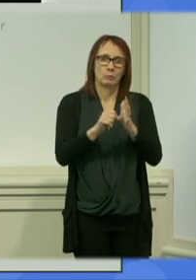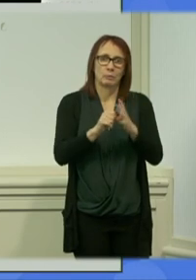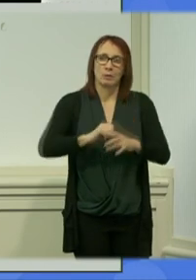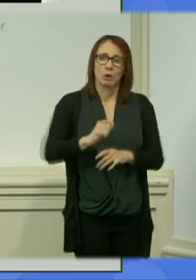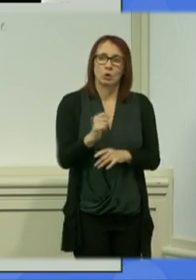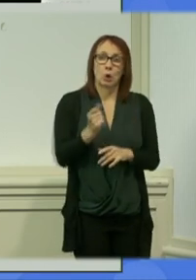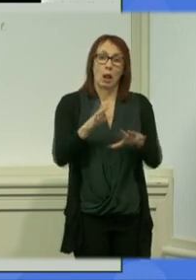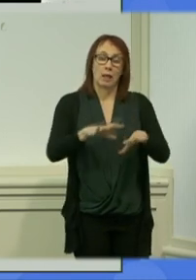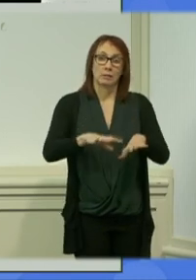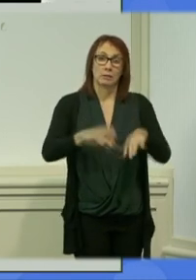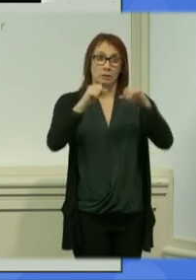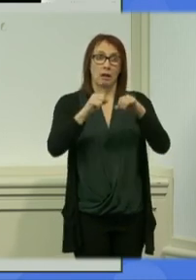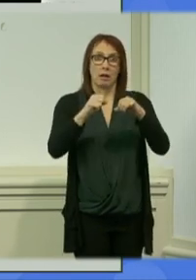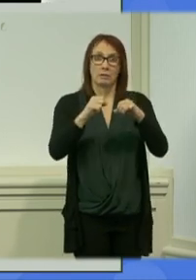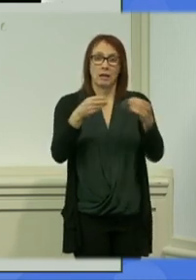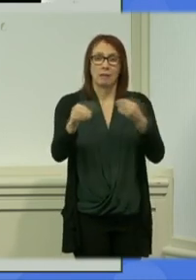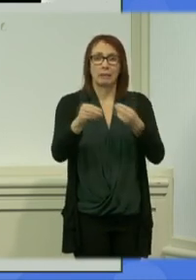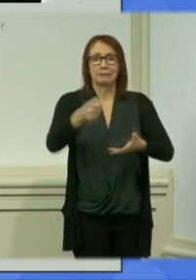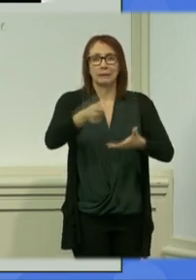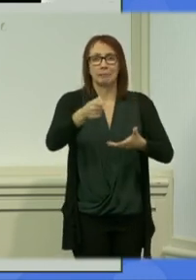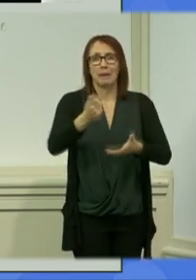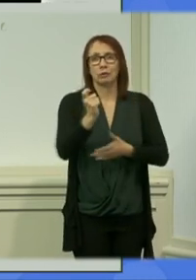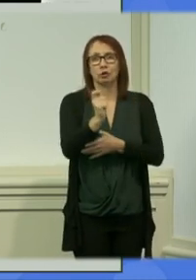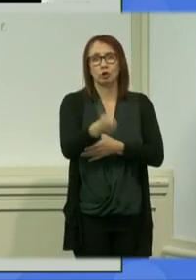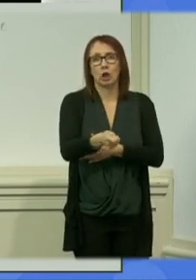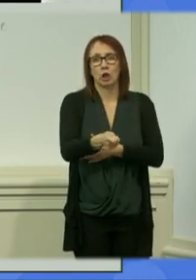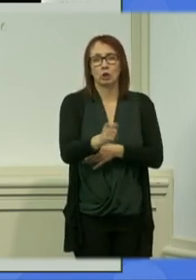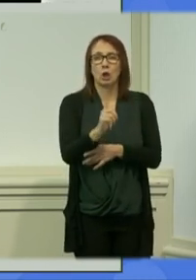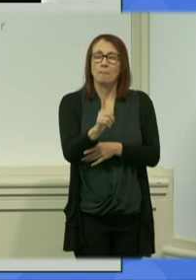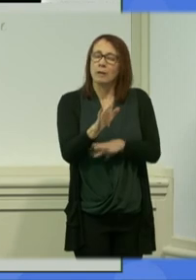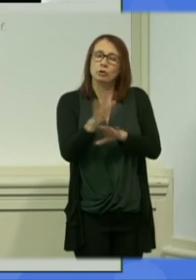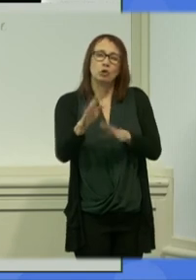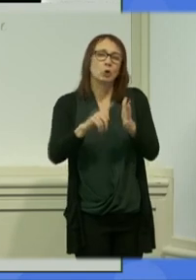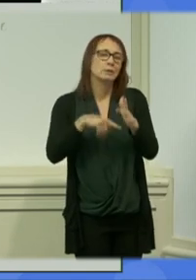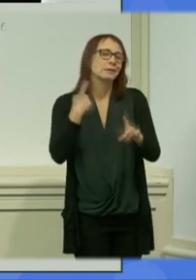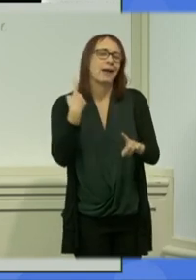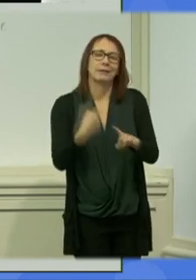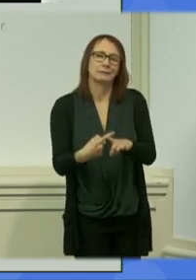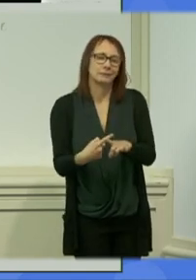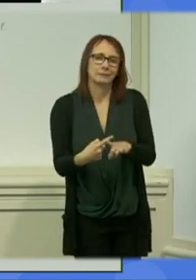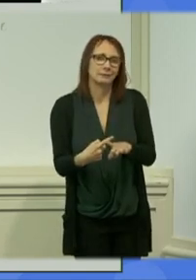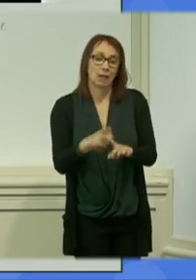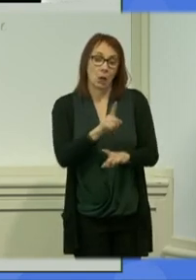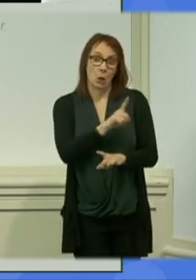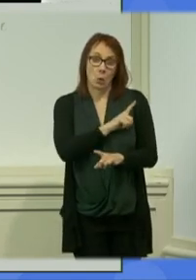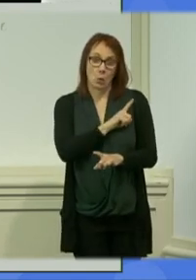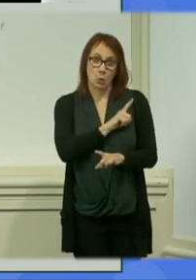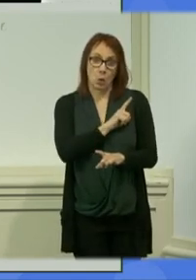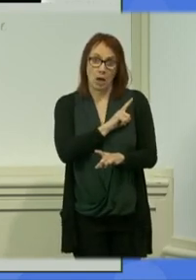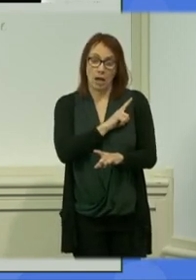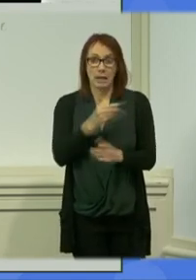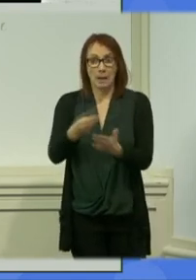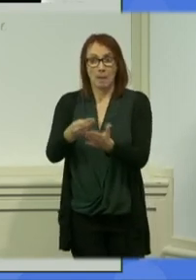bag charge, which has been rolled out across Britain. But this isn't strictly a tax, because the revenues that are raised from